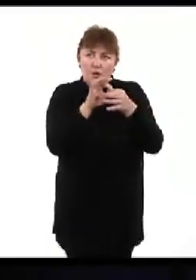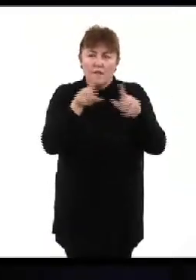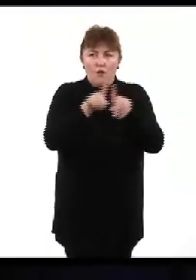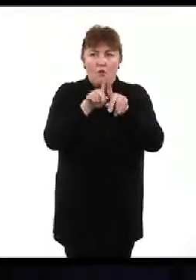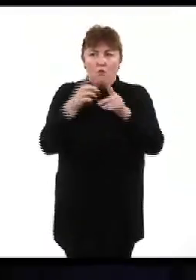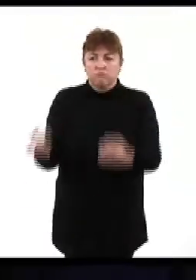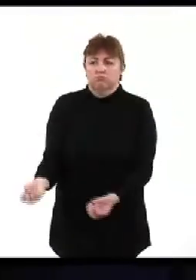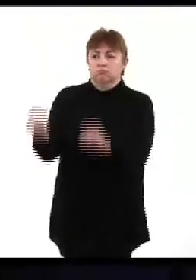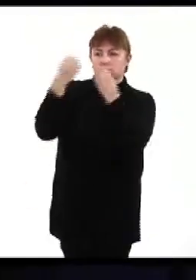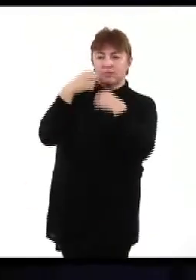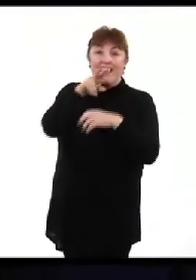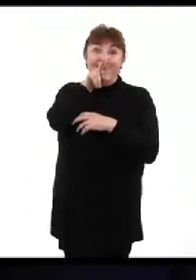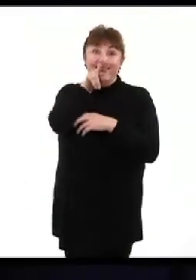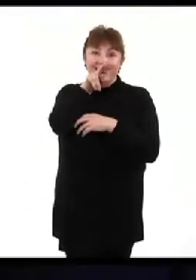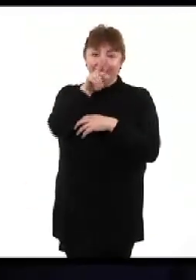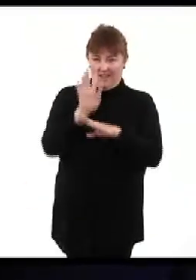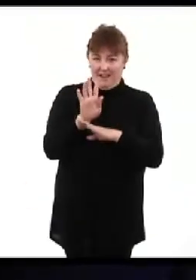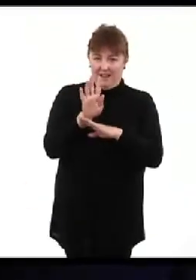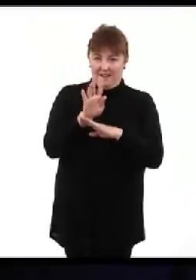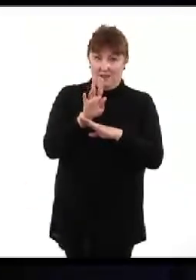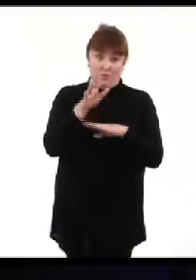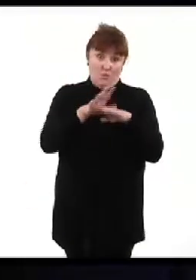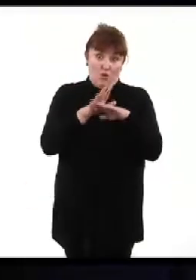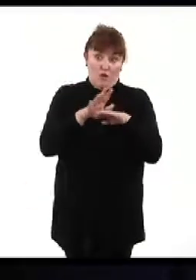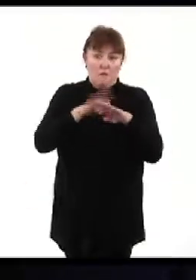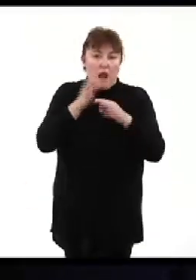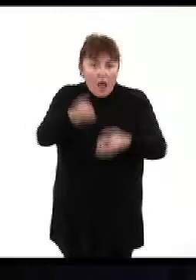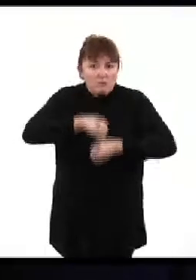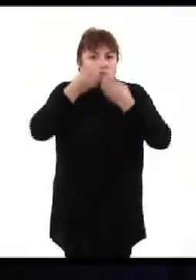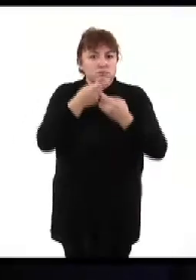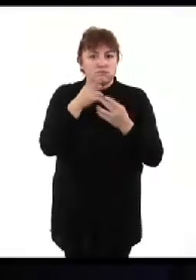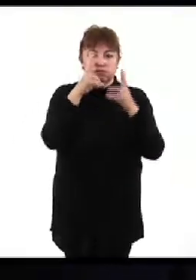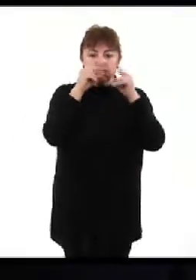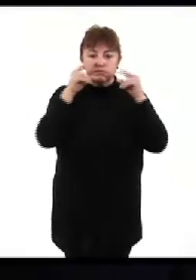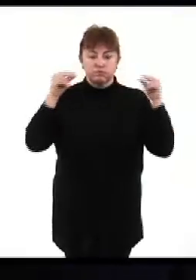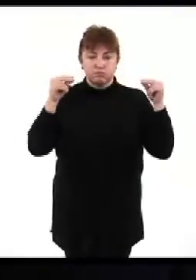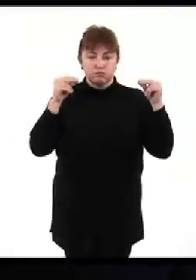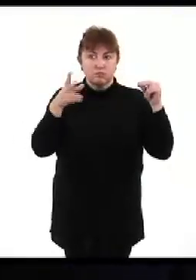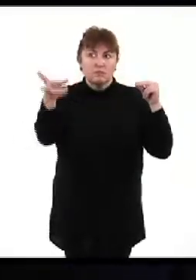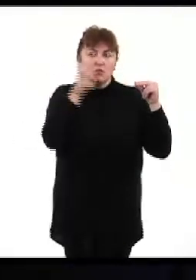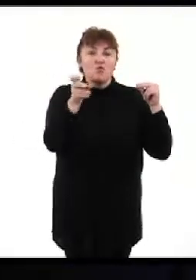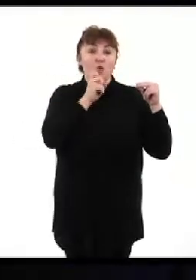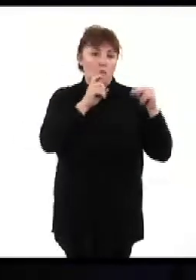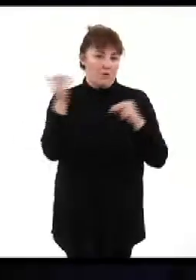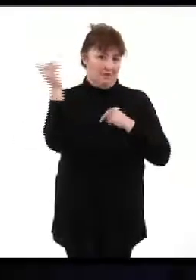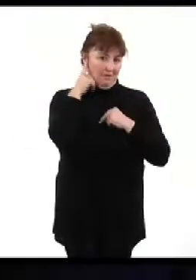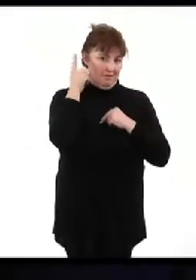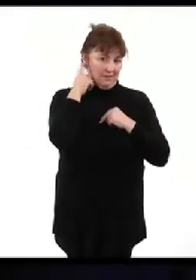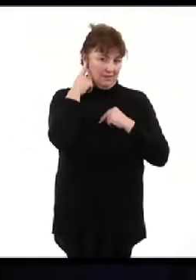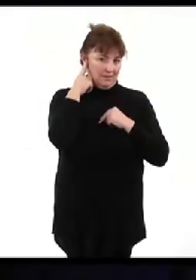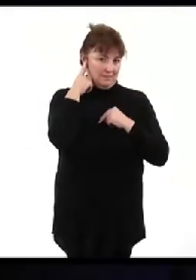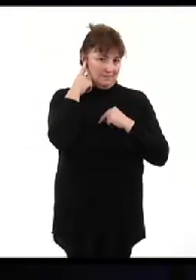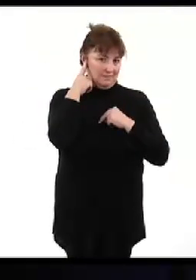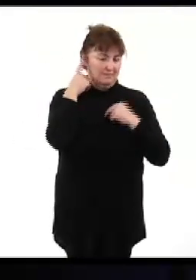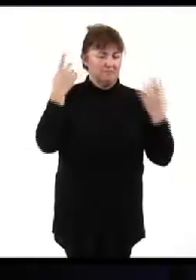speech uses the lips and tongues for articulation, it's perceived auditorily. So we can look at sign